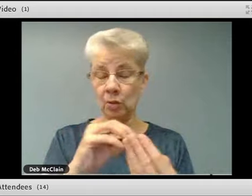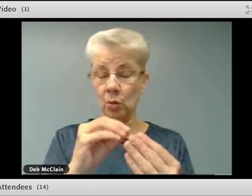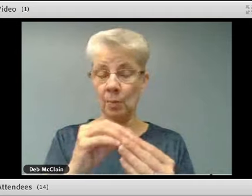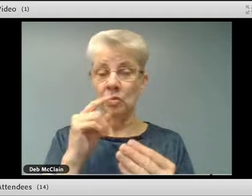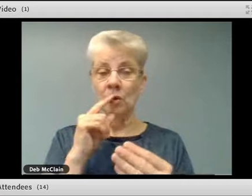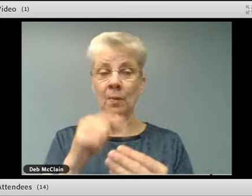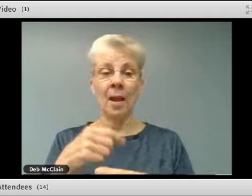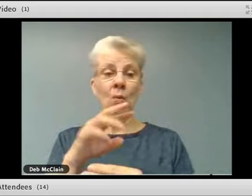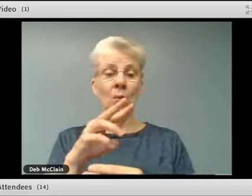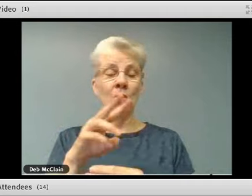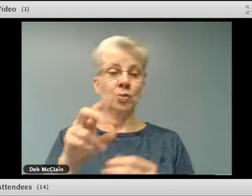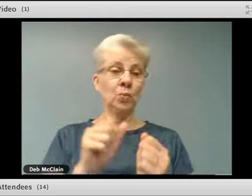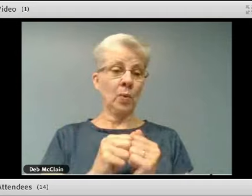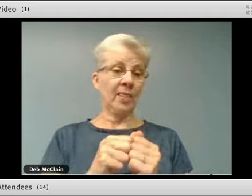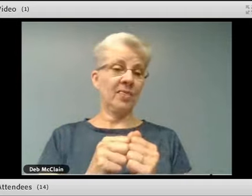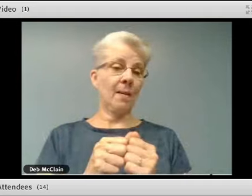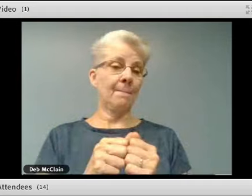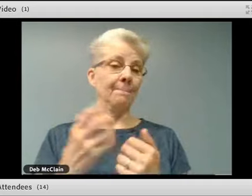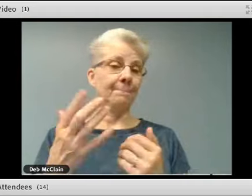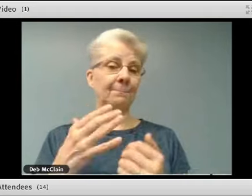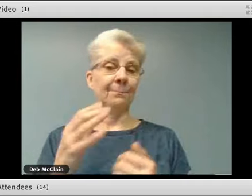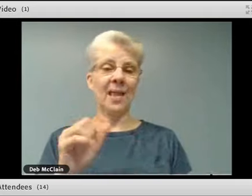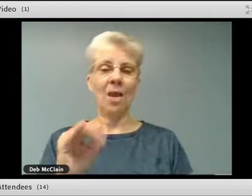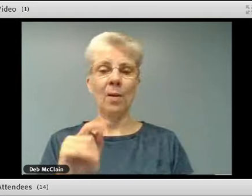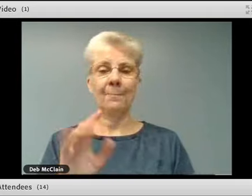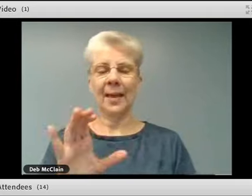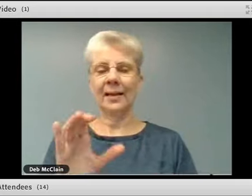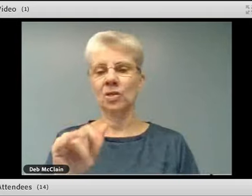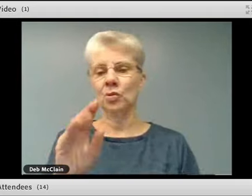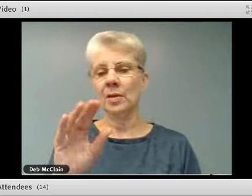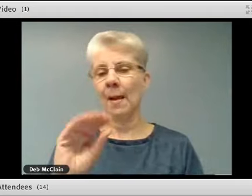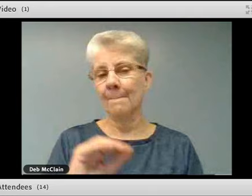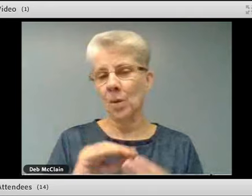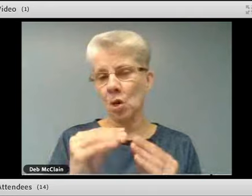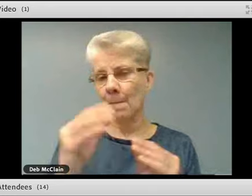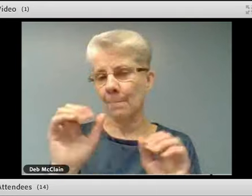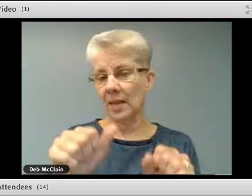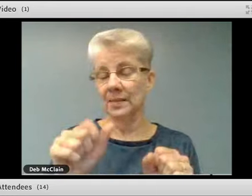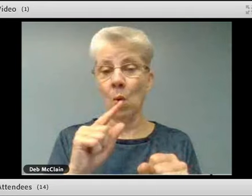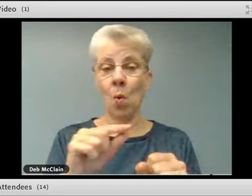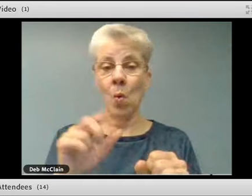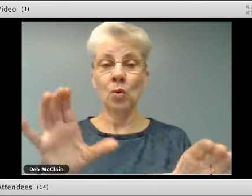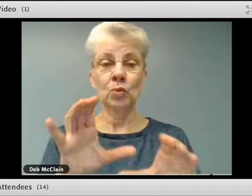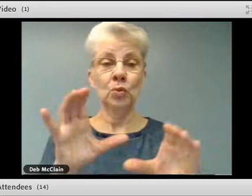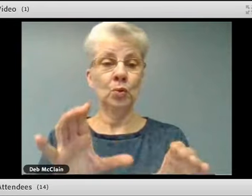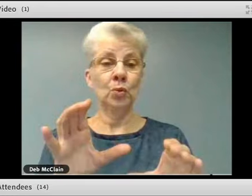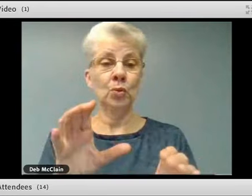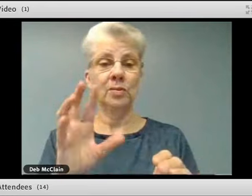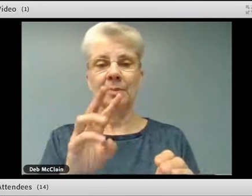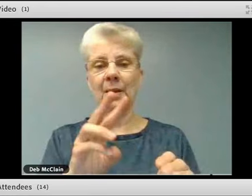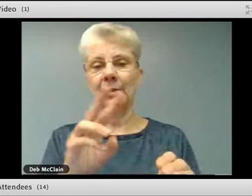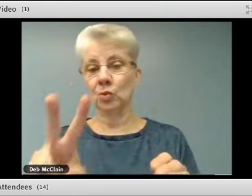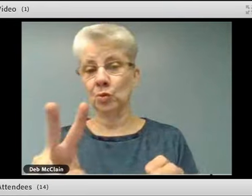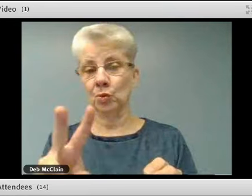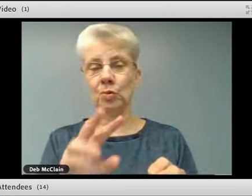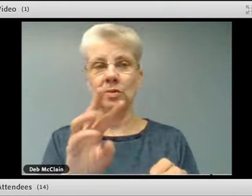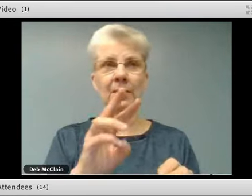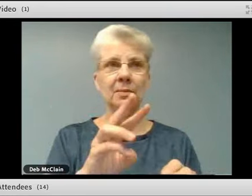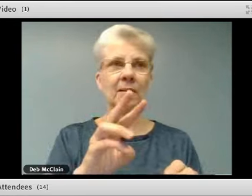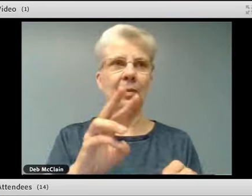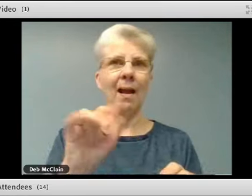a Arabic numeral, or you could do WW2,